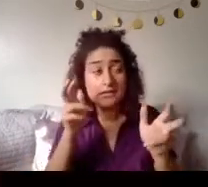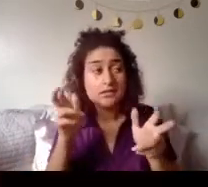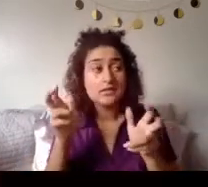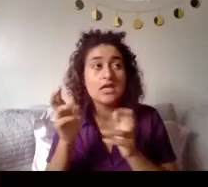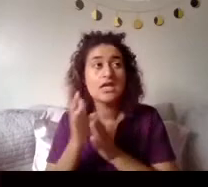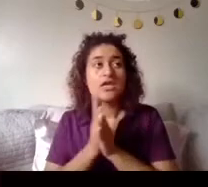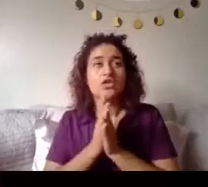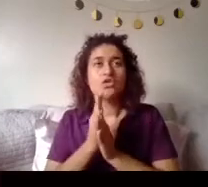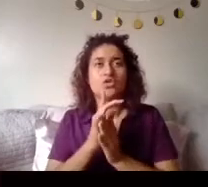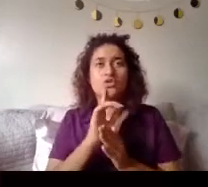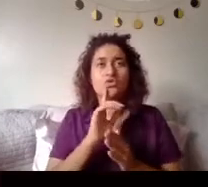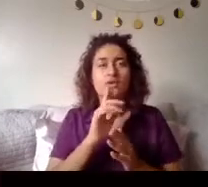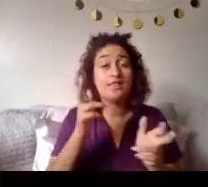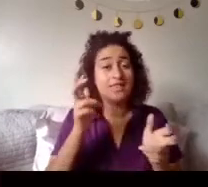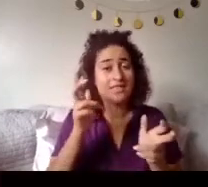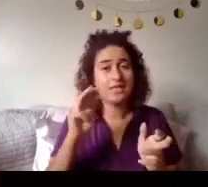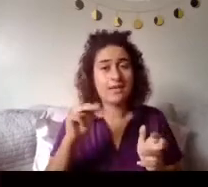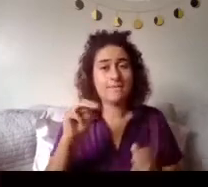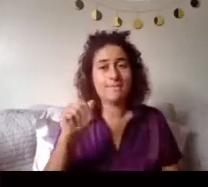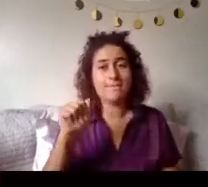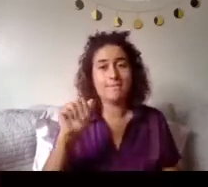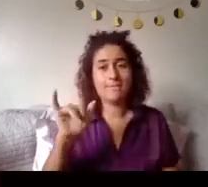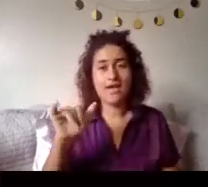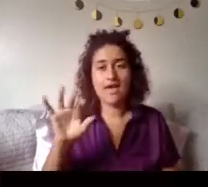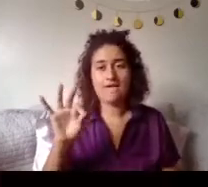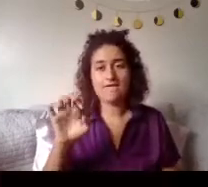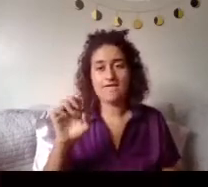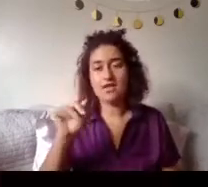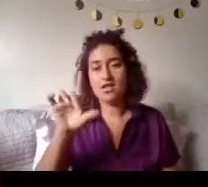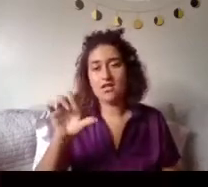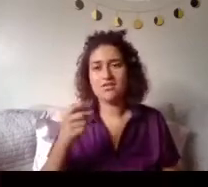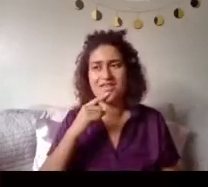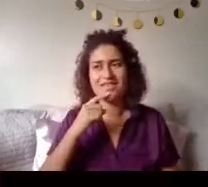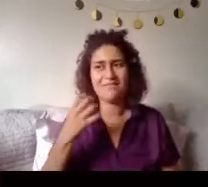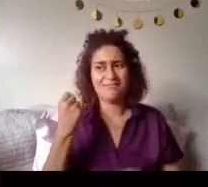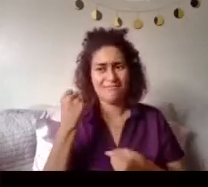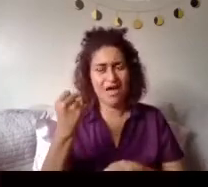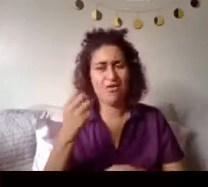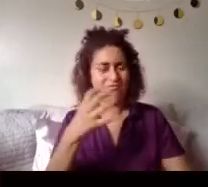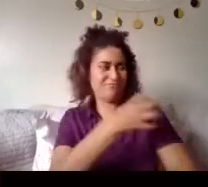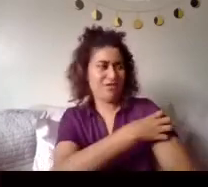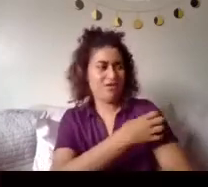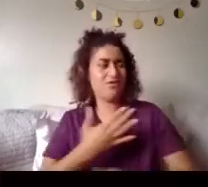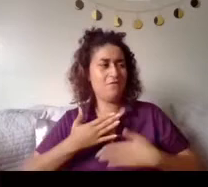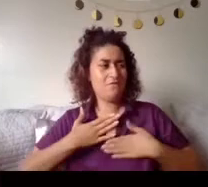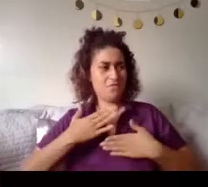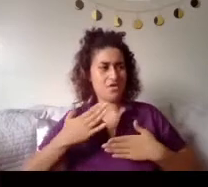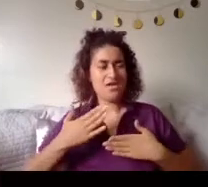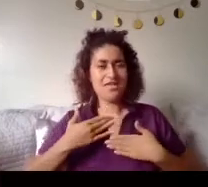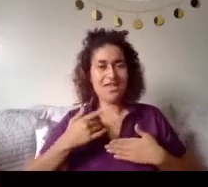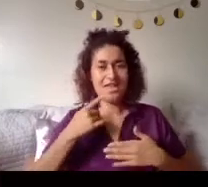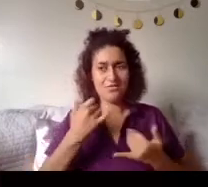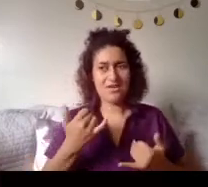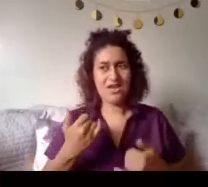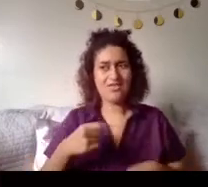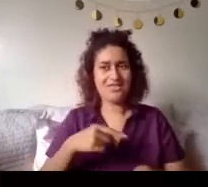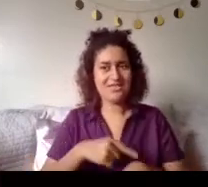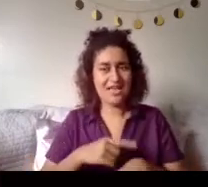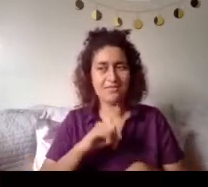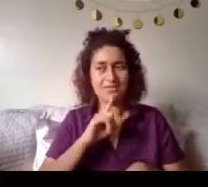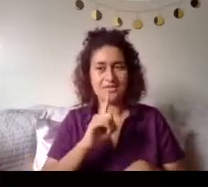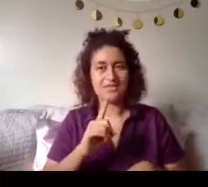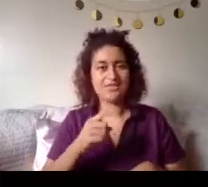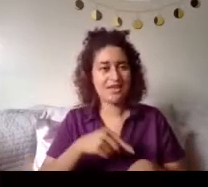to Mayfield and the power of breathing in these times of death and necropolitics